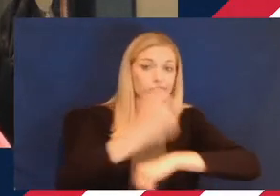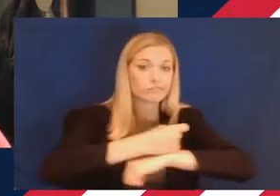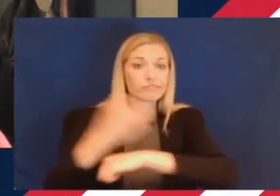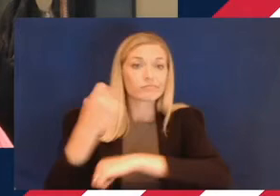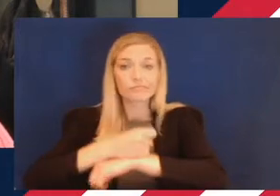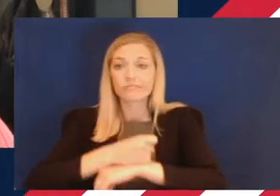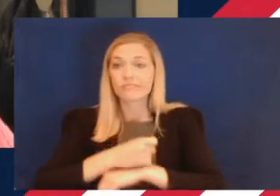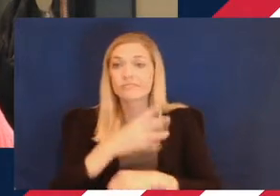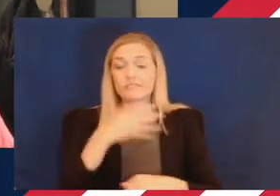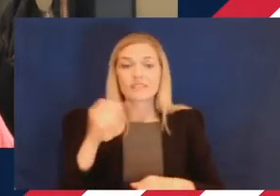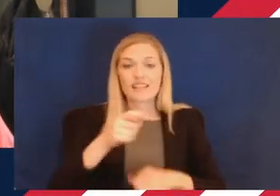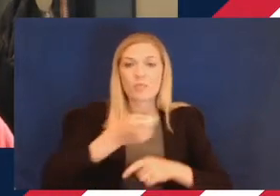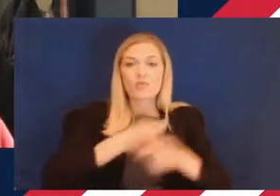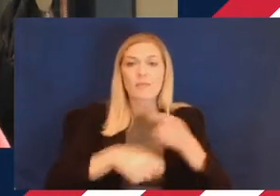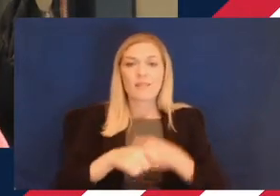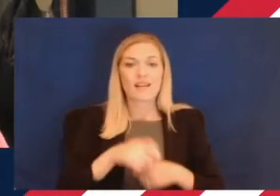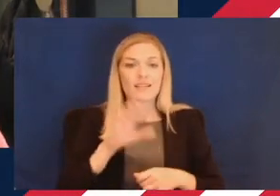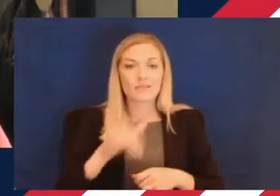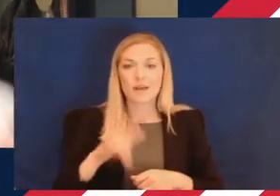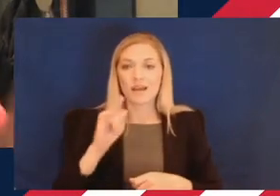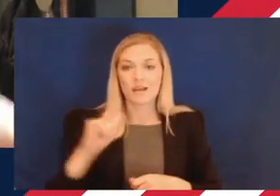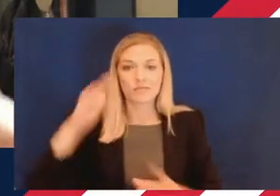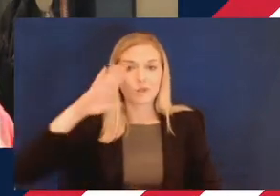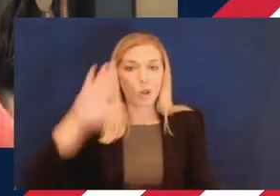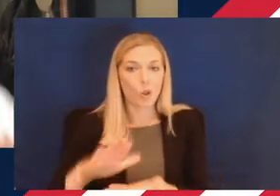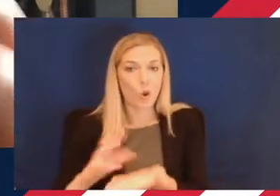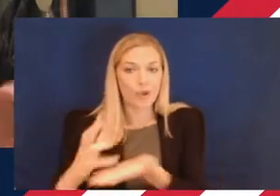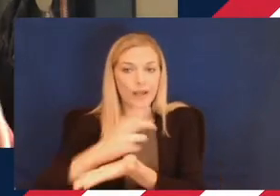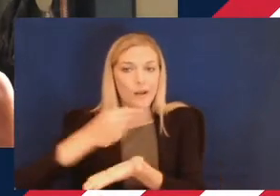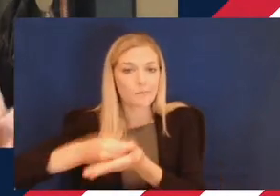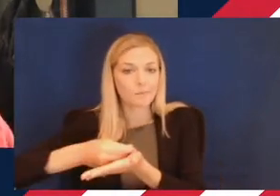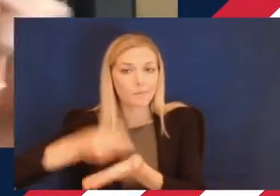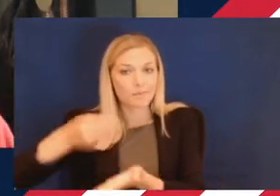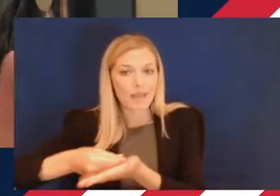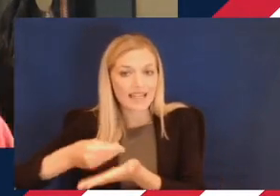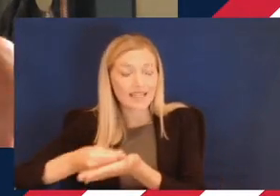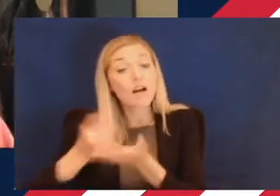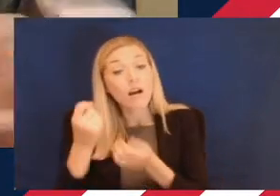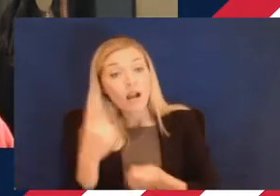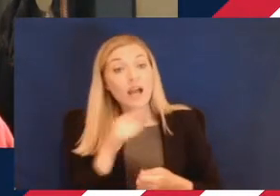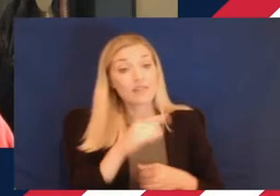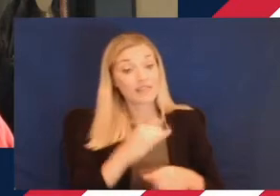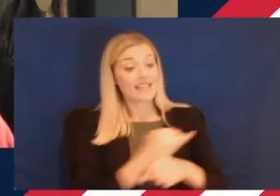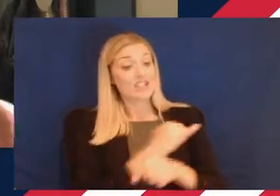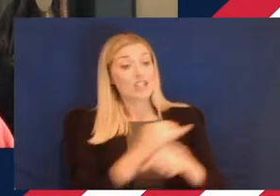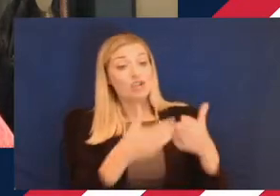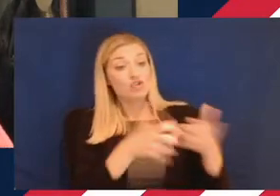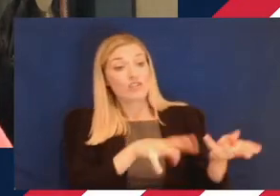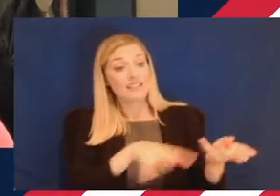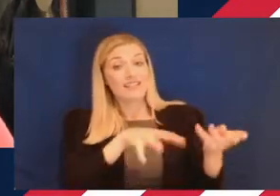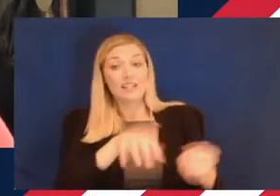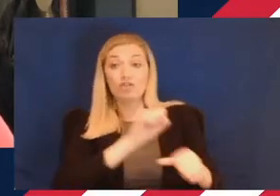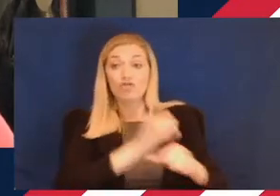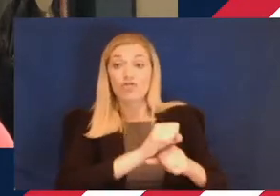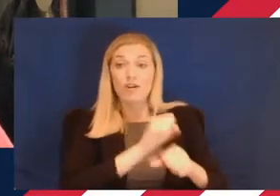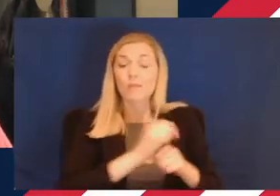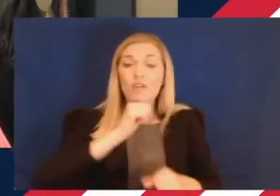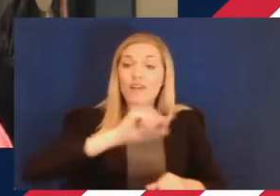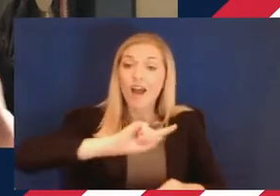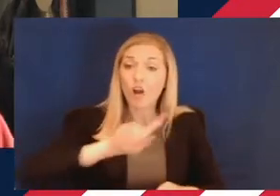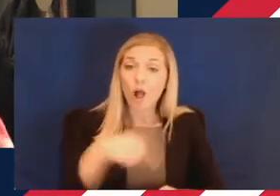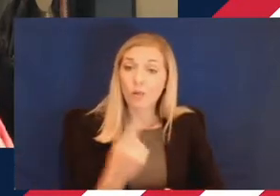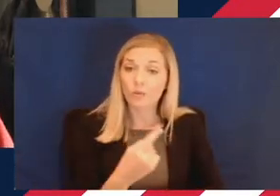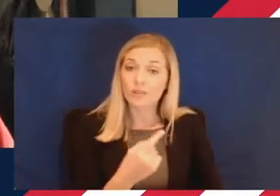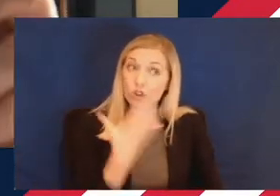of us. But, you know, those industrial jobs weren't always good family-supporting, living-wage union jobs with health care and pension. It